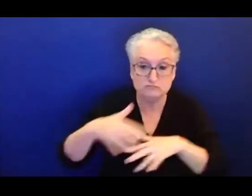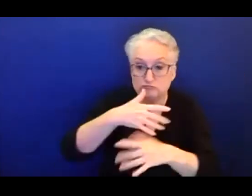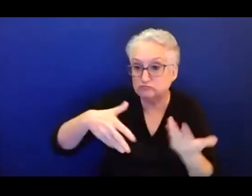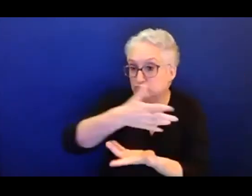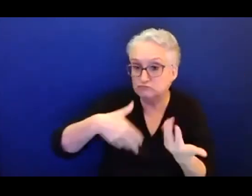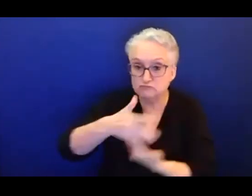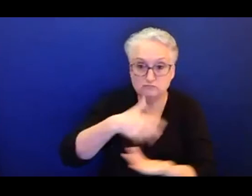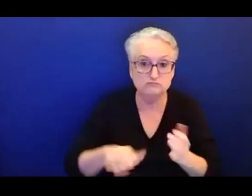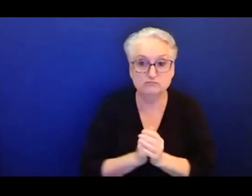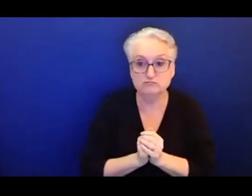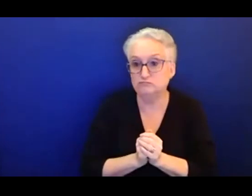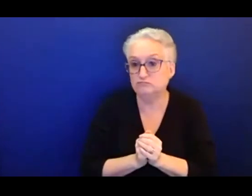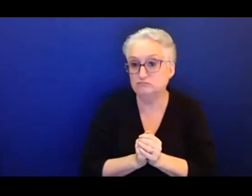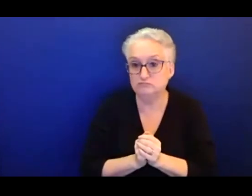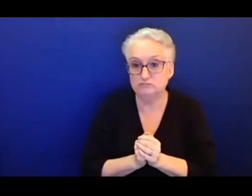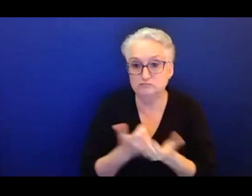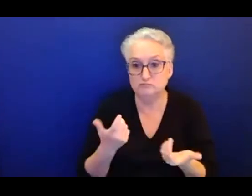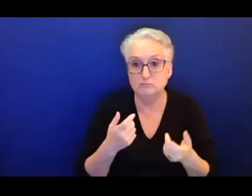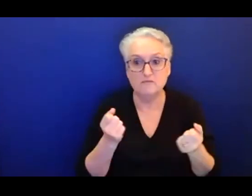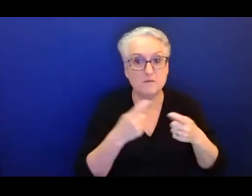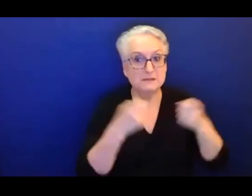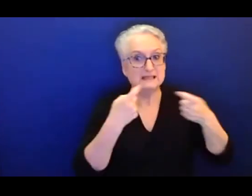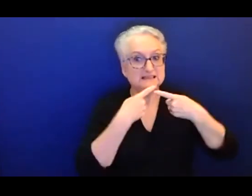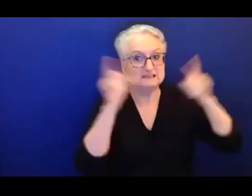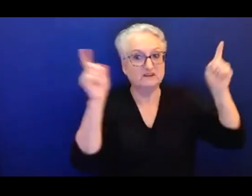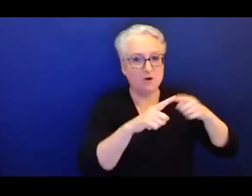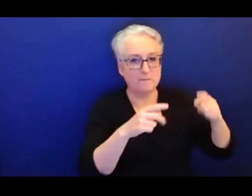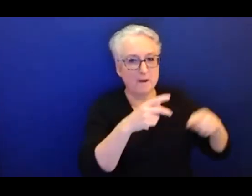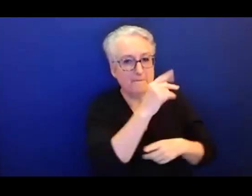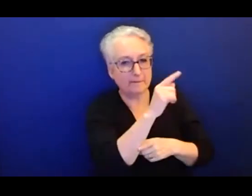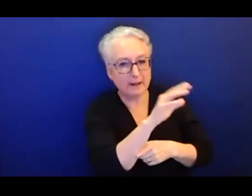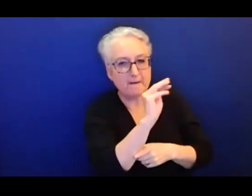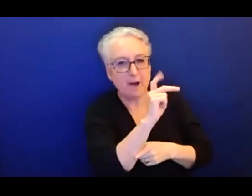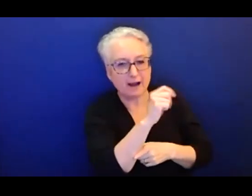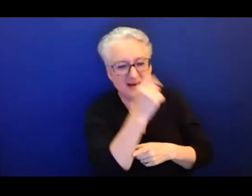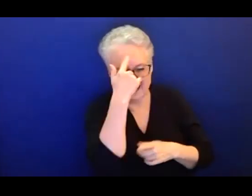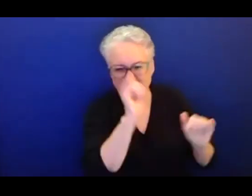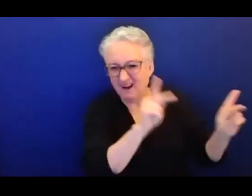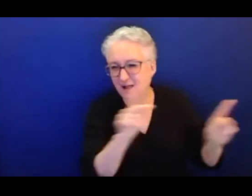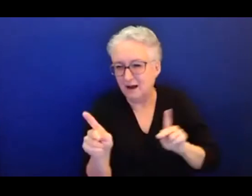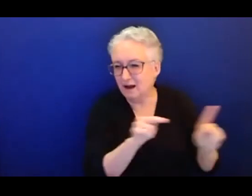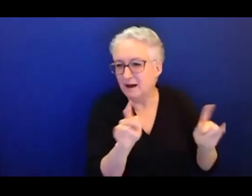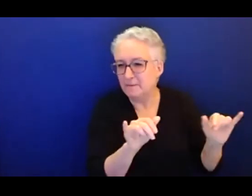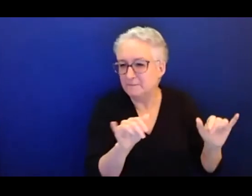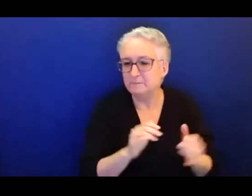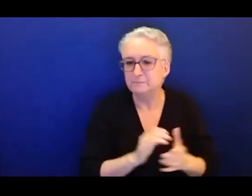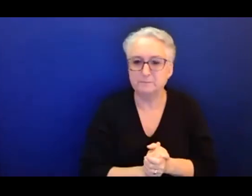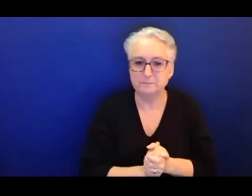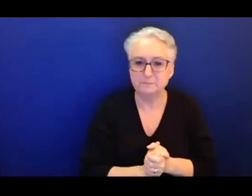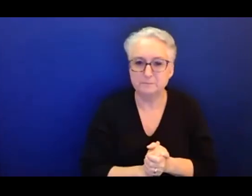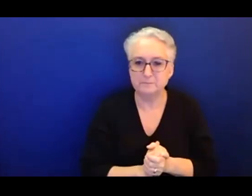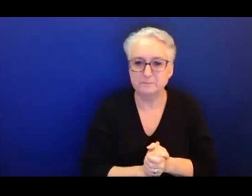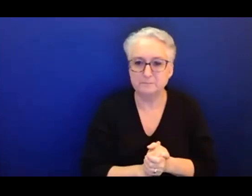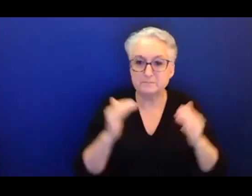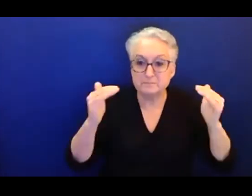success of the public market as well. And then obviously our infrastructure and play apparatus. So we do a lot to utilize CDBG